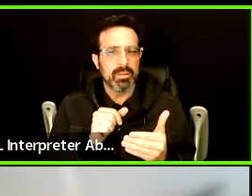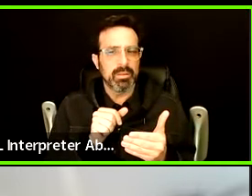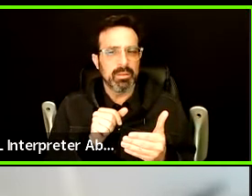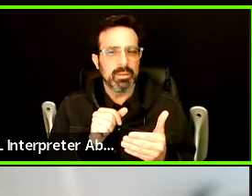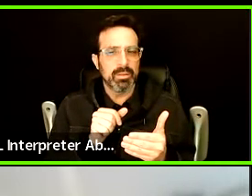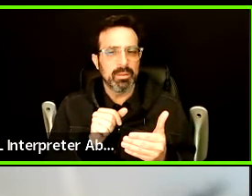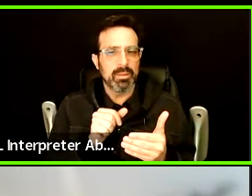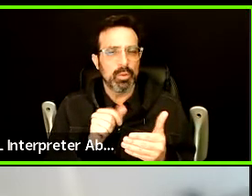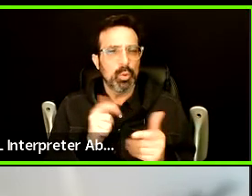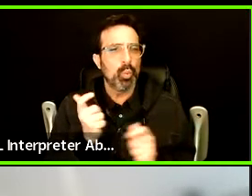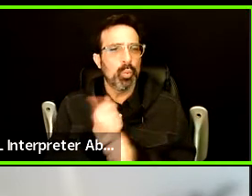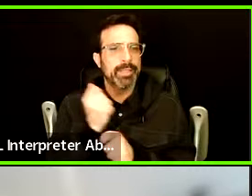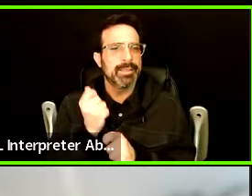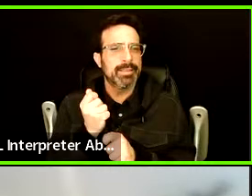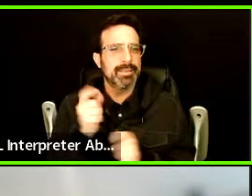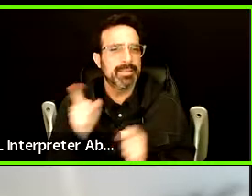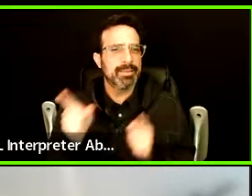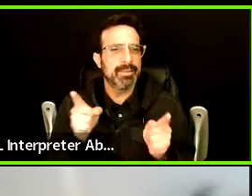wins.